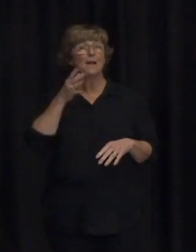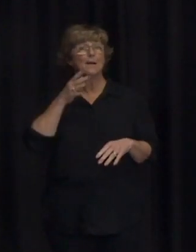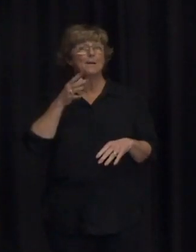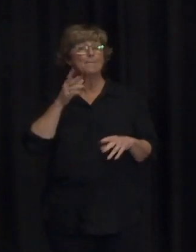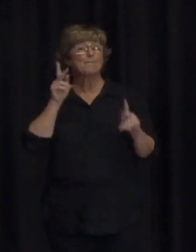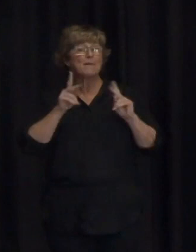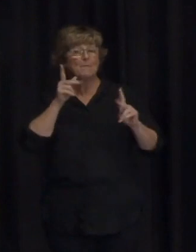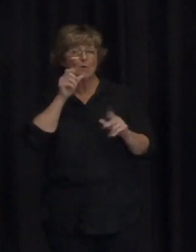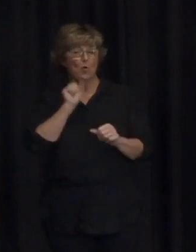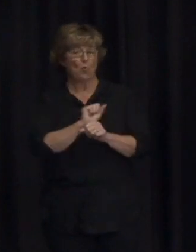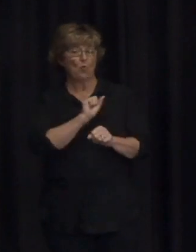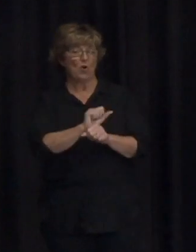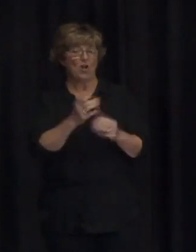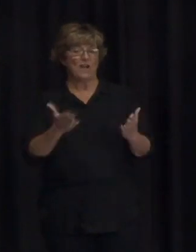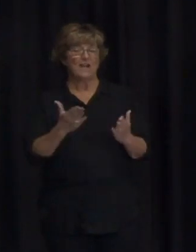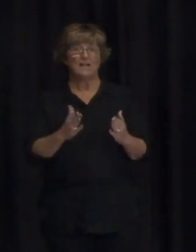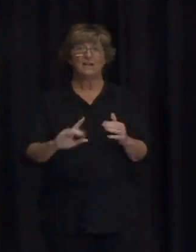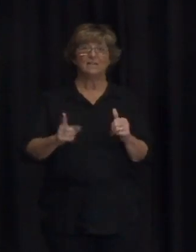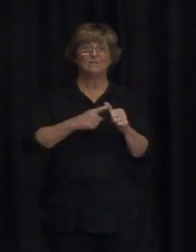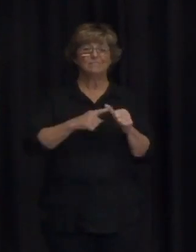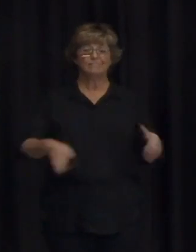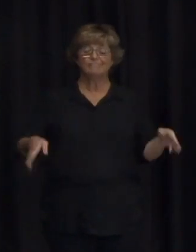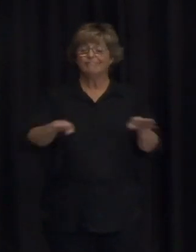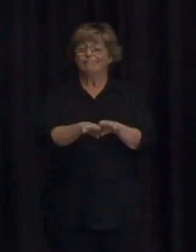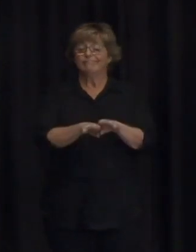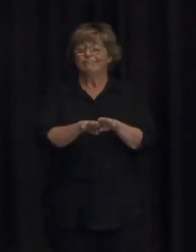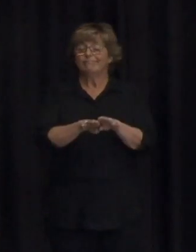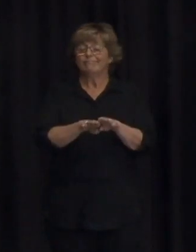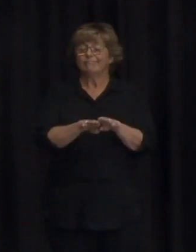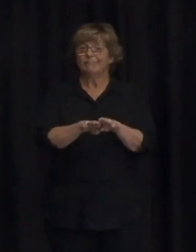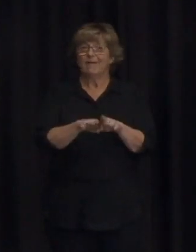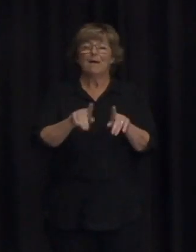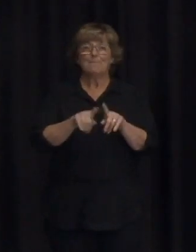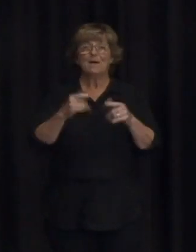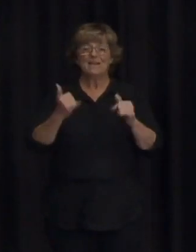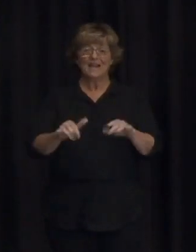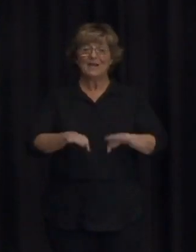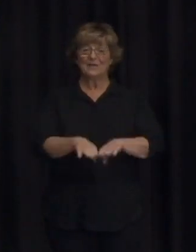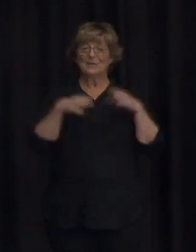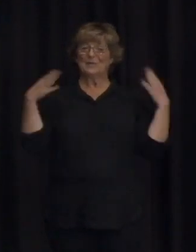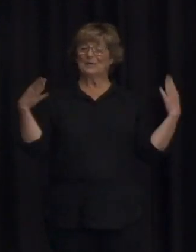here to initially close the school district, but then brought it back